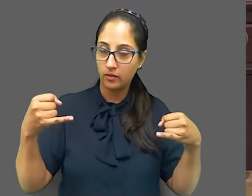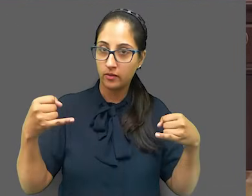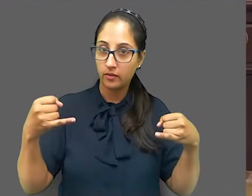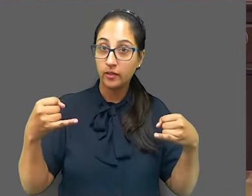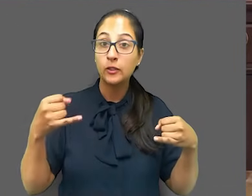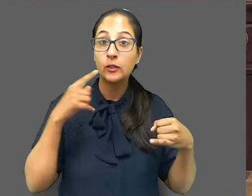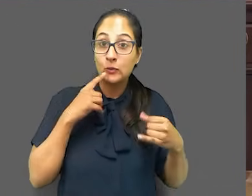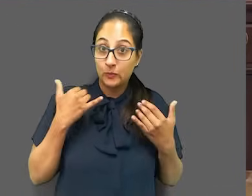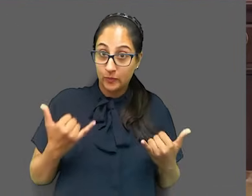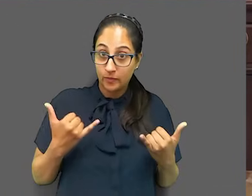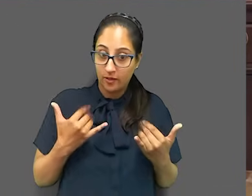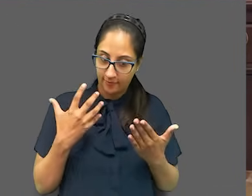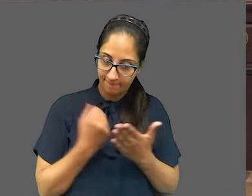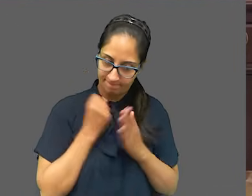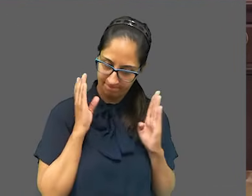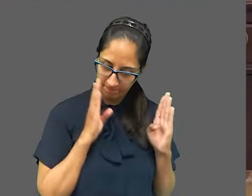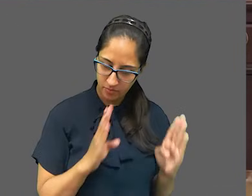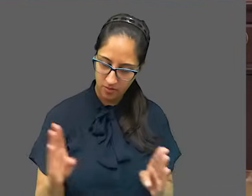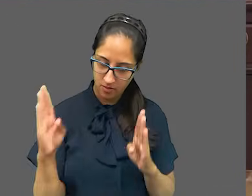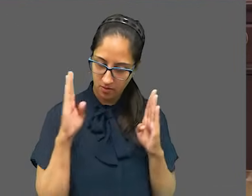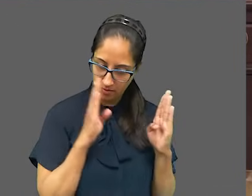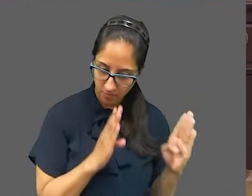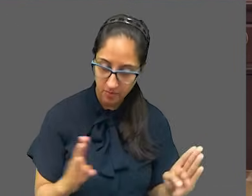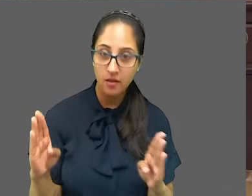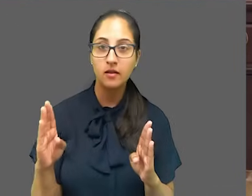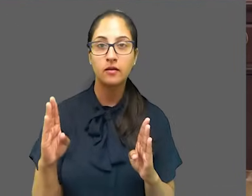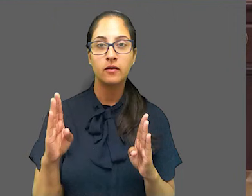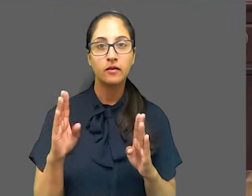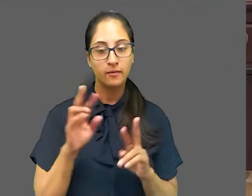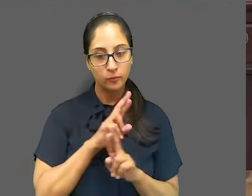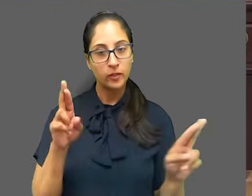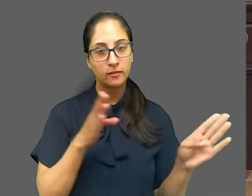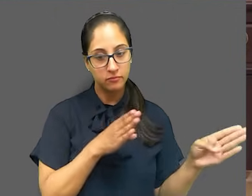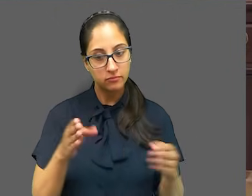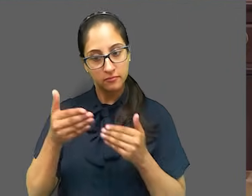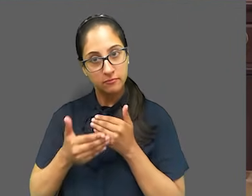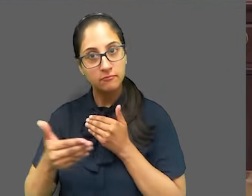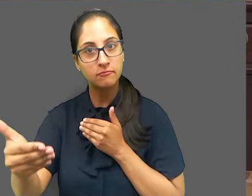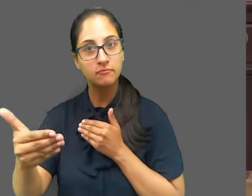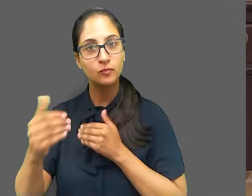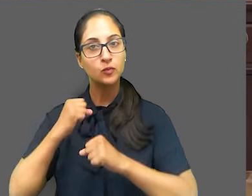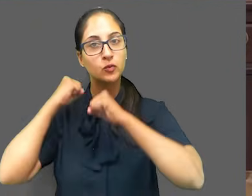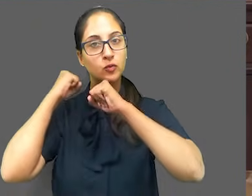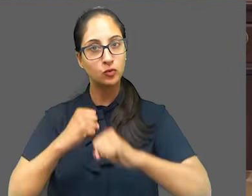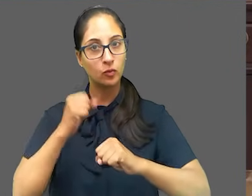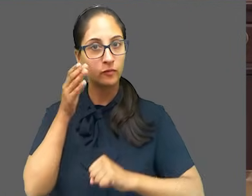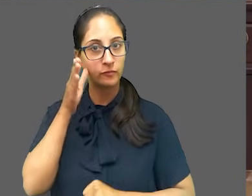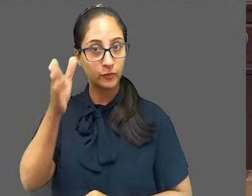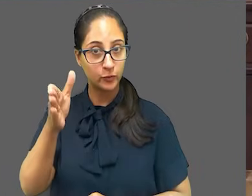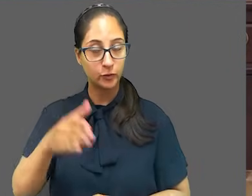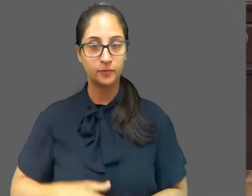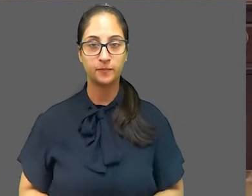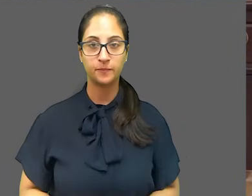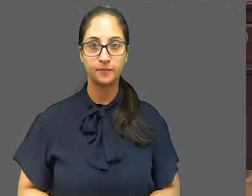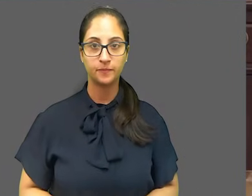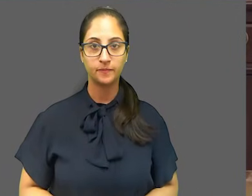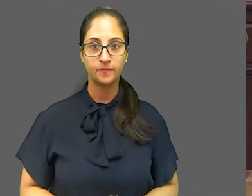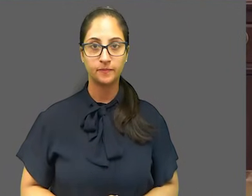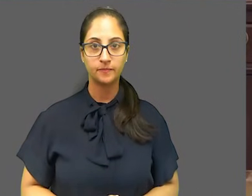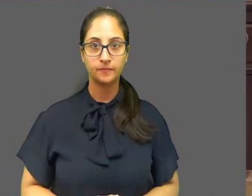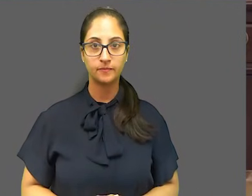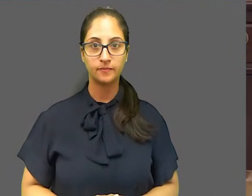through and move ahead of the curve to build an intelligent foundation for the future. In